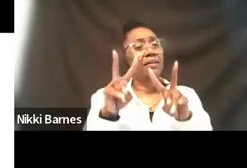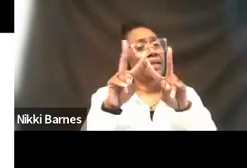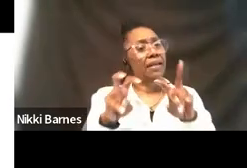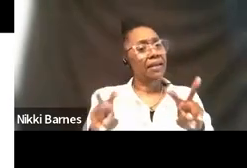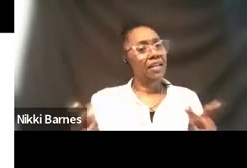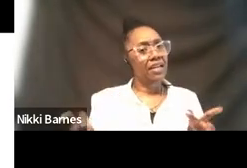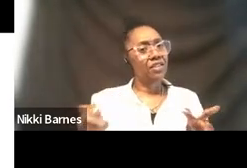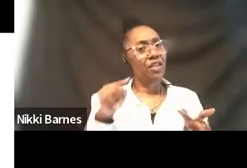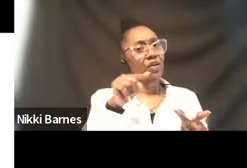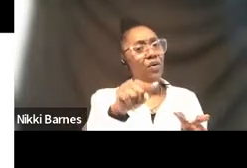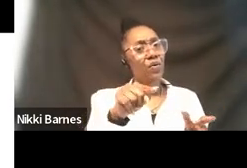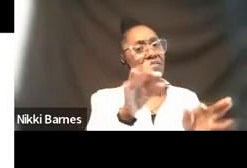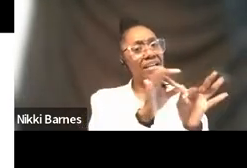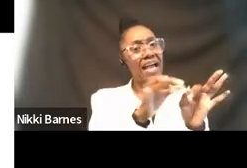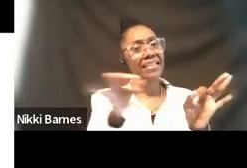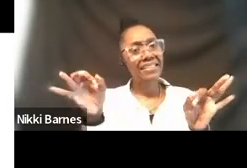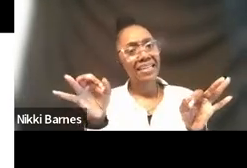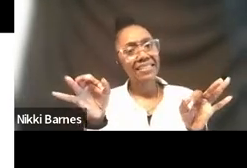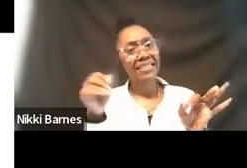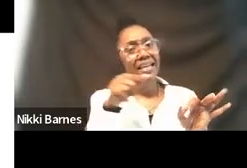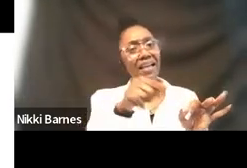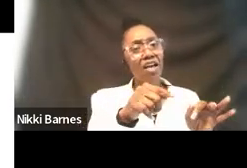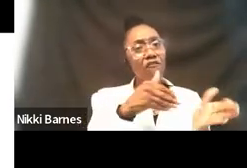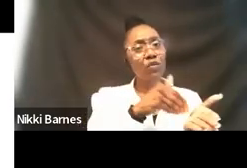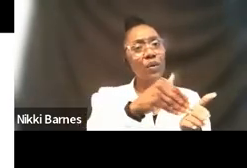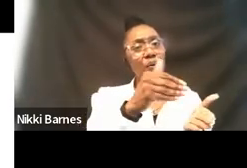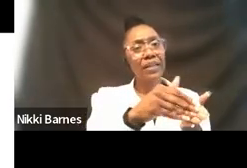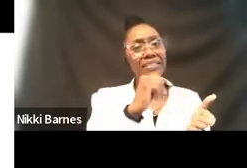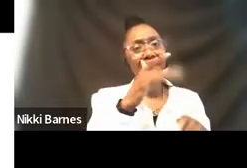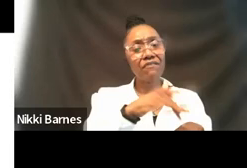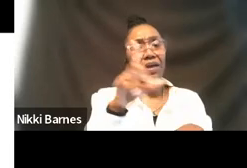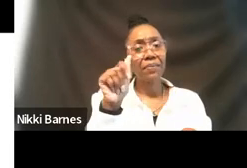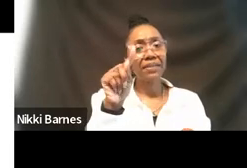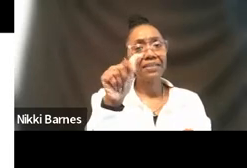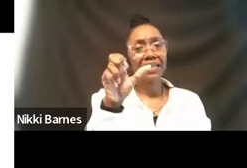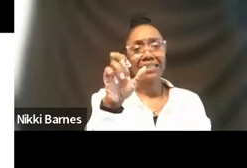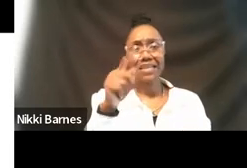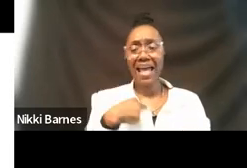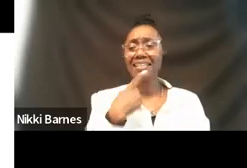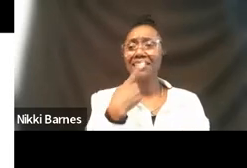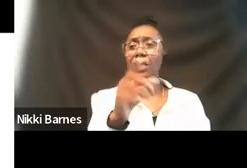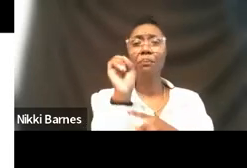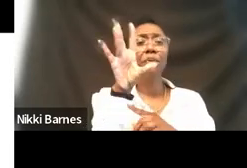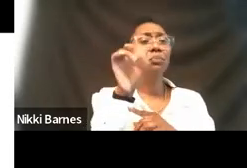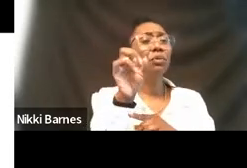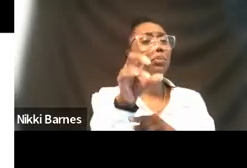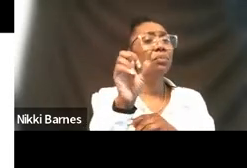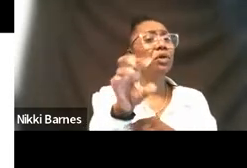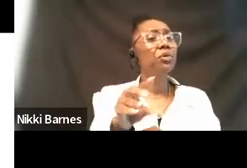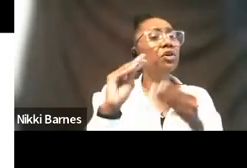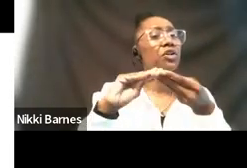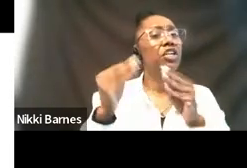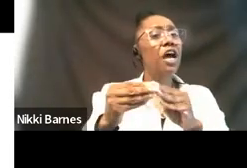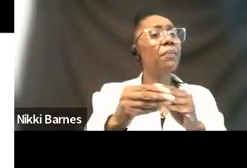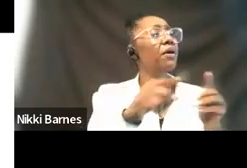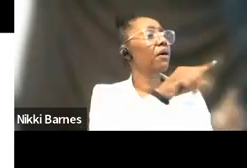context that is unavailable in the data set. What do I mean by that? I can give you raw numbers and say, these are the numbers for children who are missing opportunities